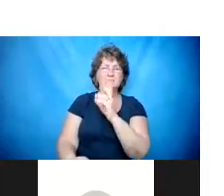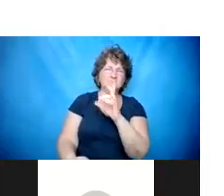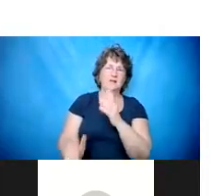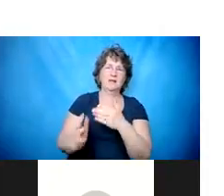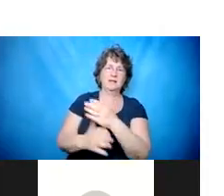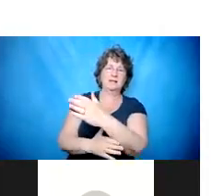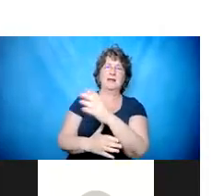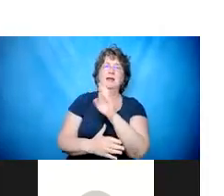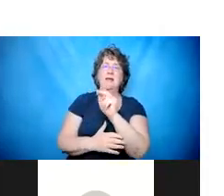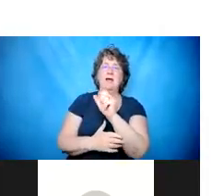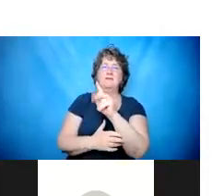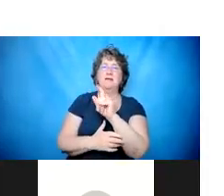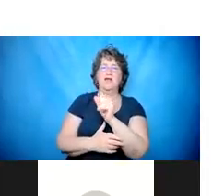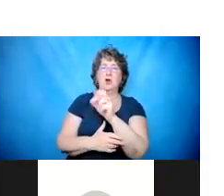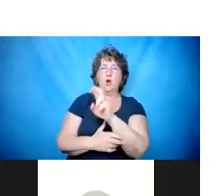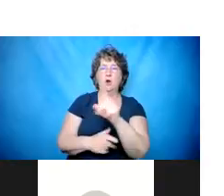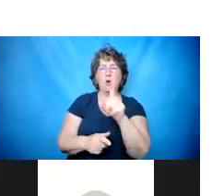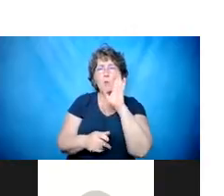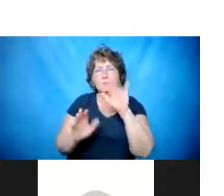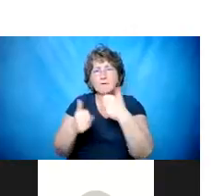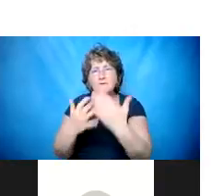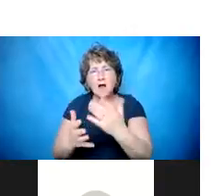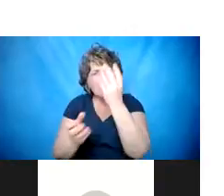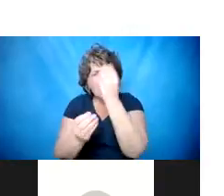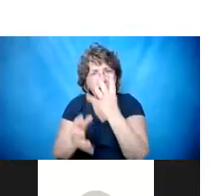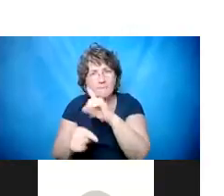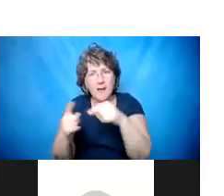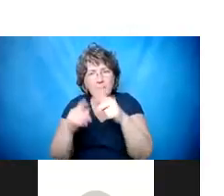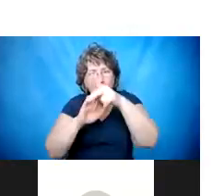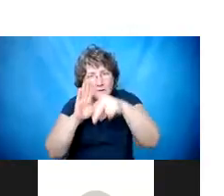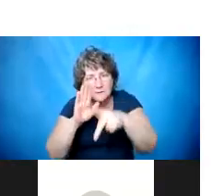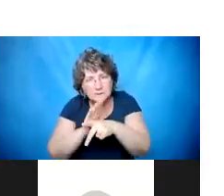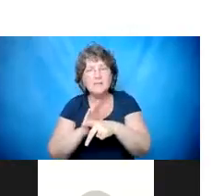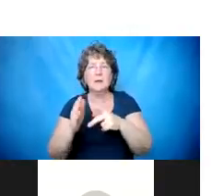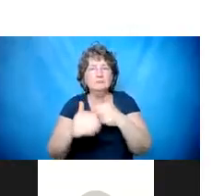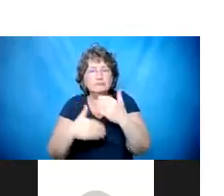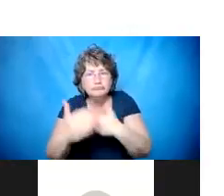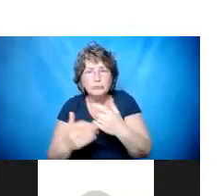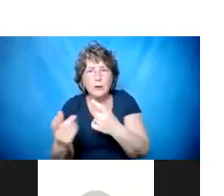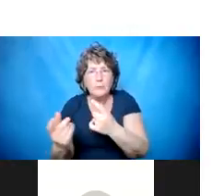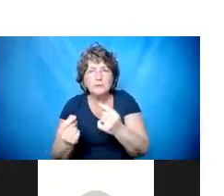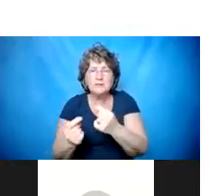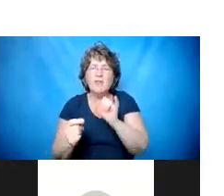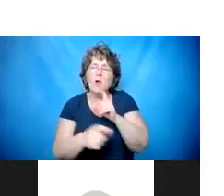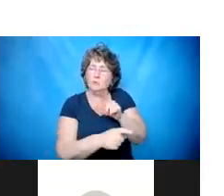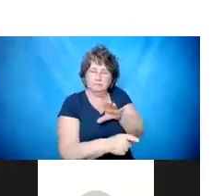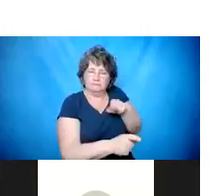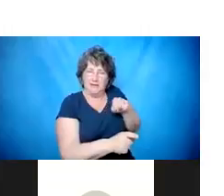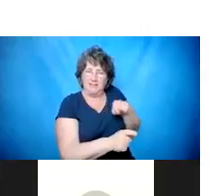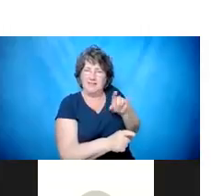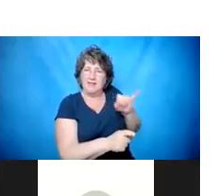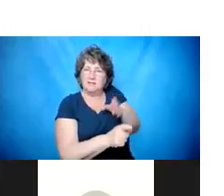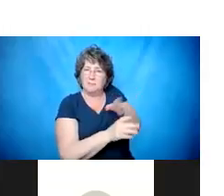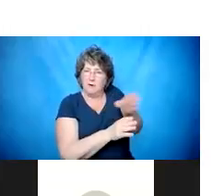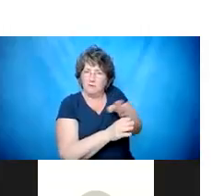on policies, procedures. They can connect us to resources, but navigators and promotoras will provide those practical